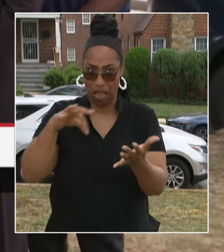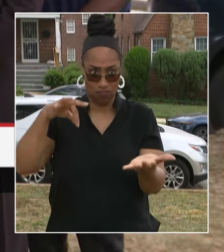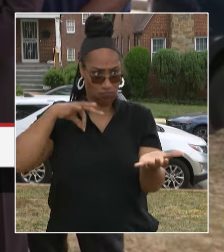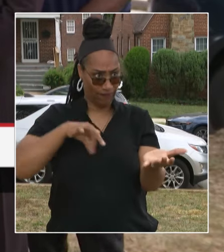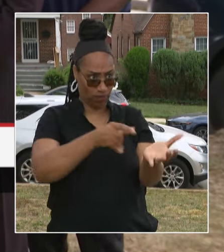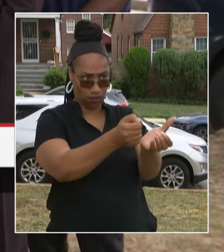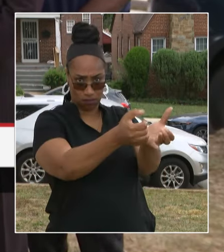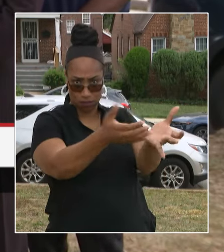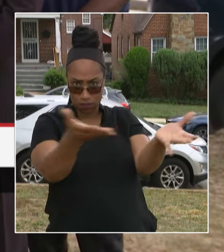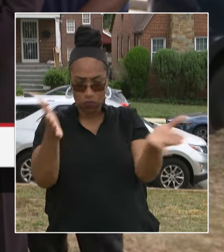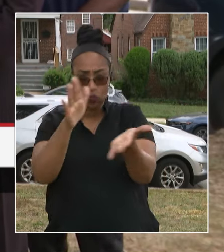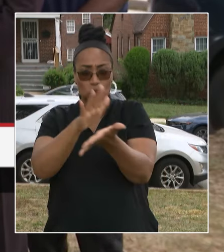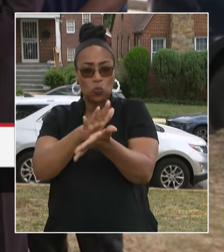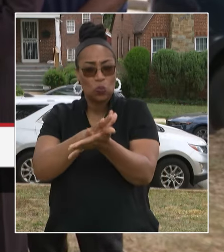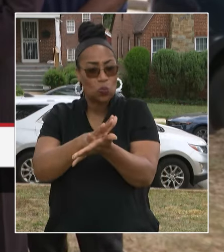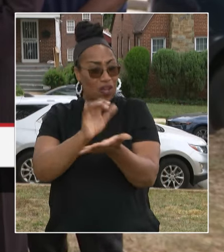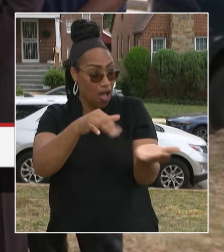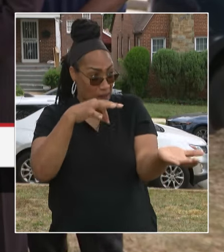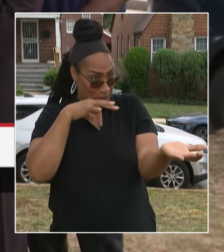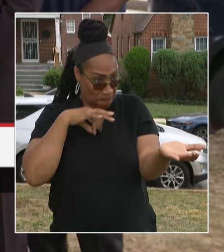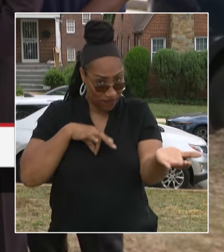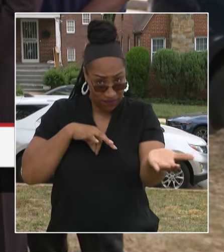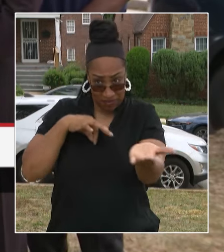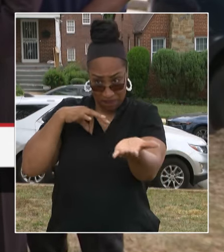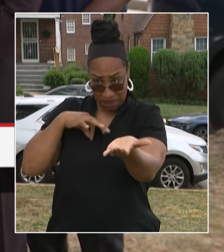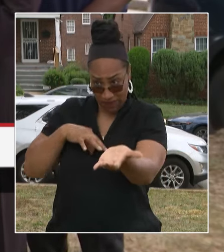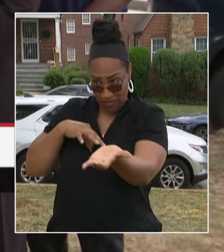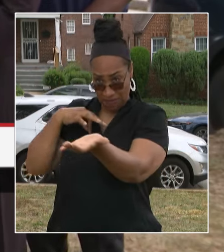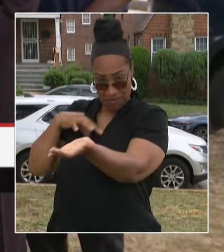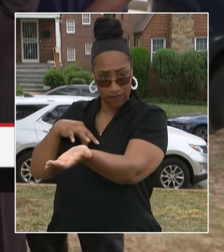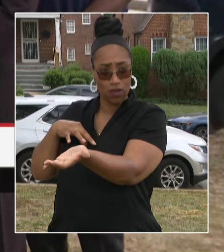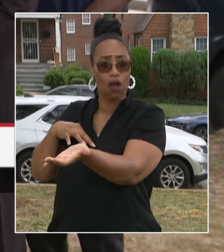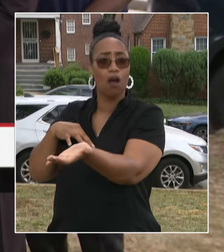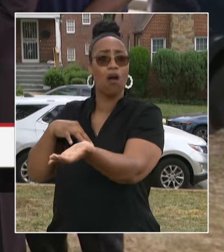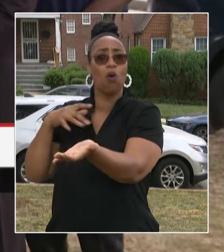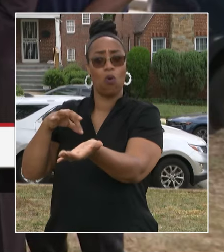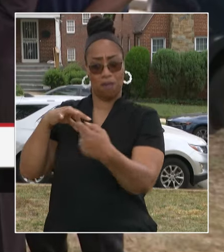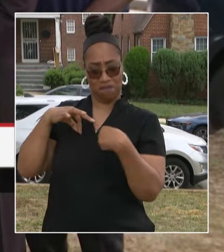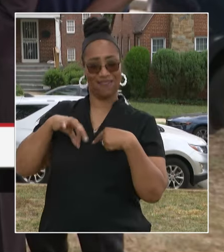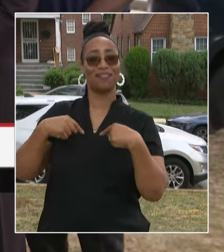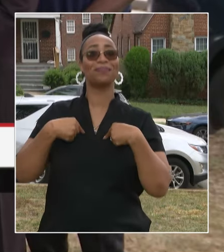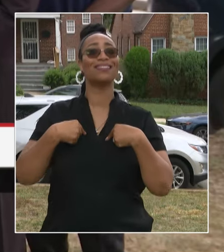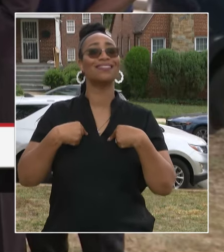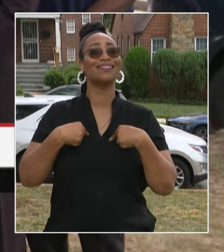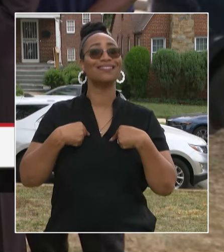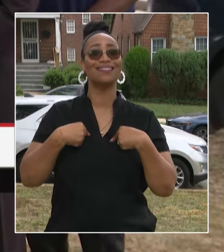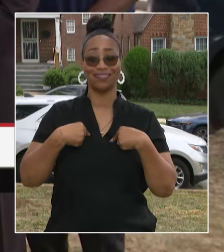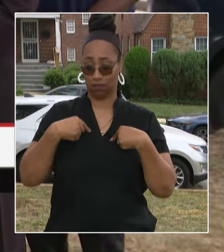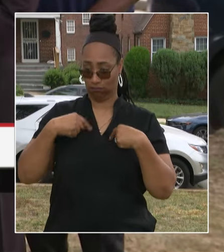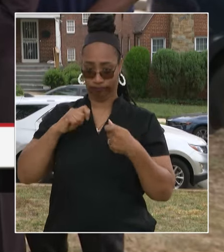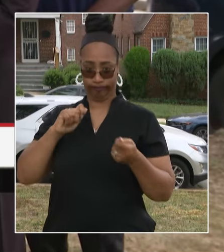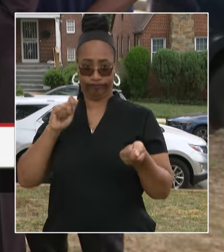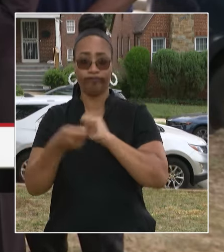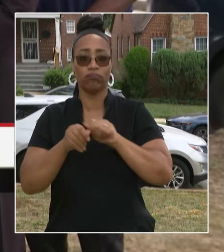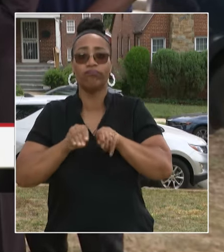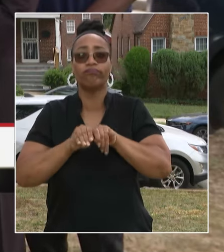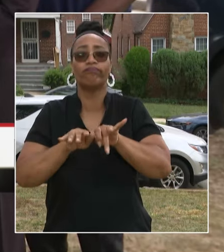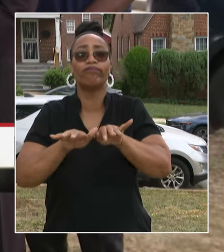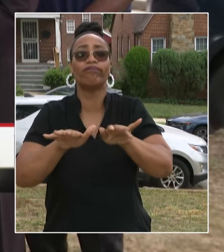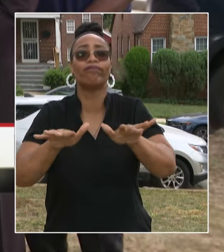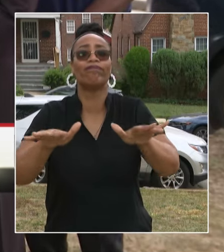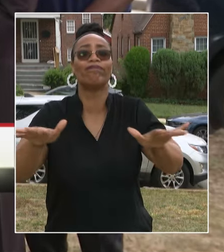he was doing, what he planted, not only in me to do, to impact our seniors, impact our community, but